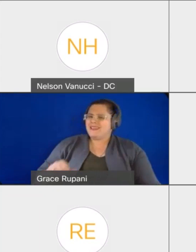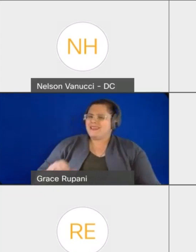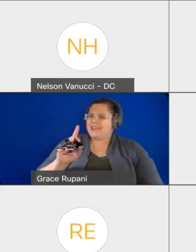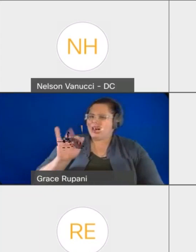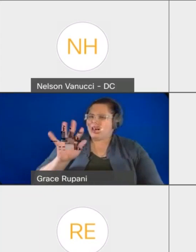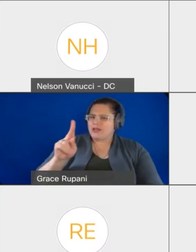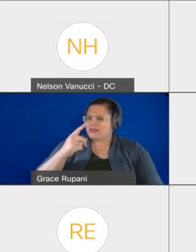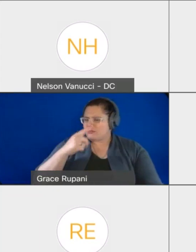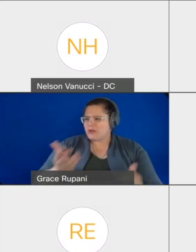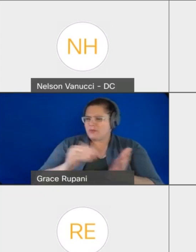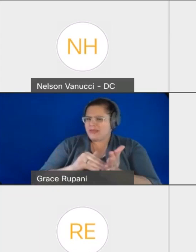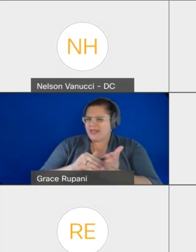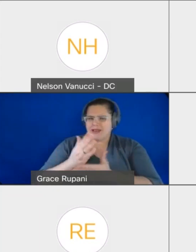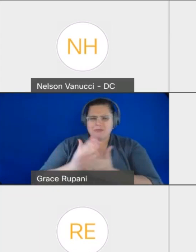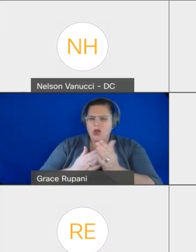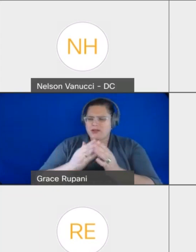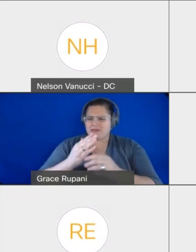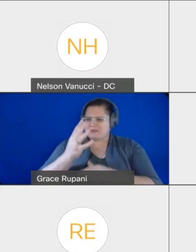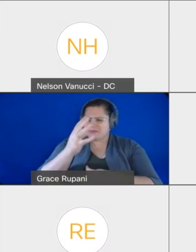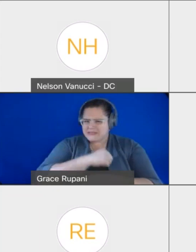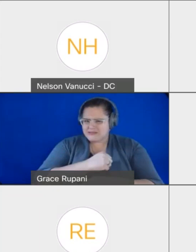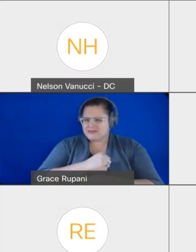out. Okay, so